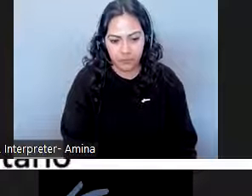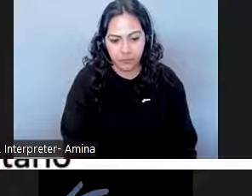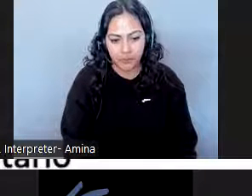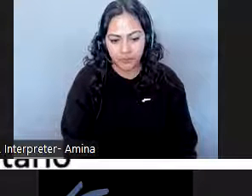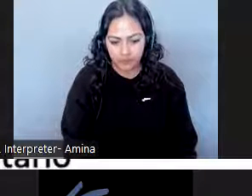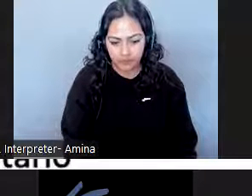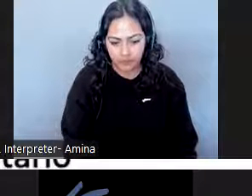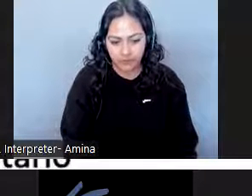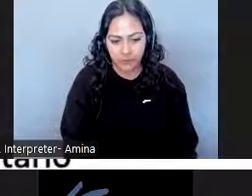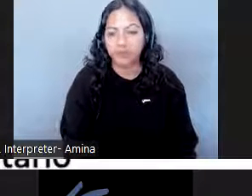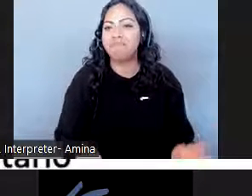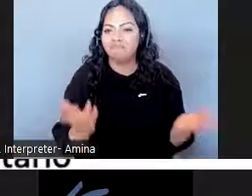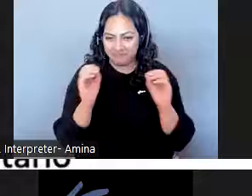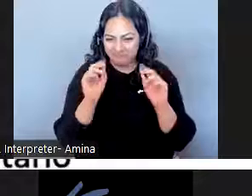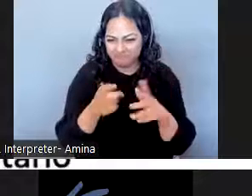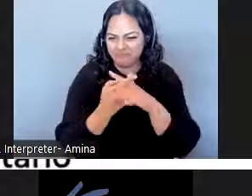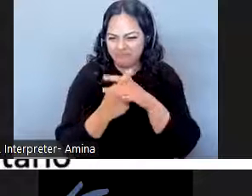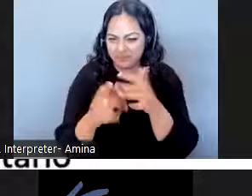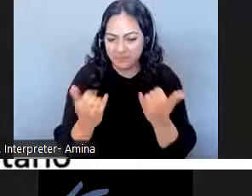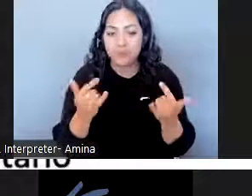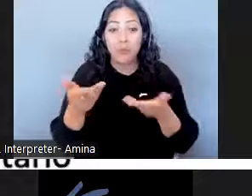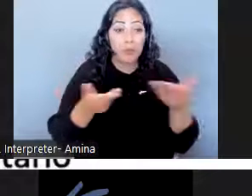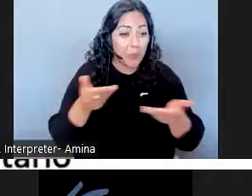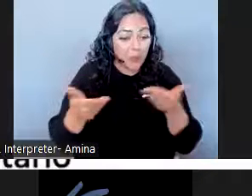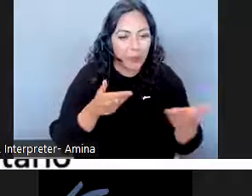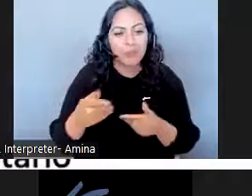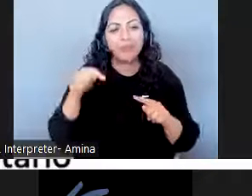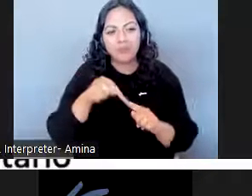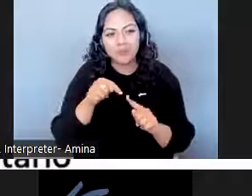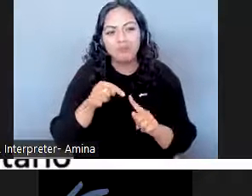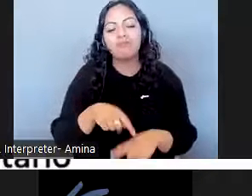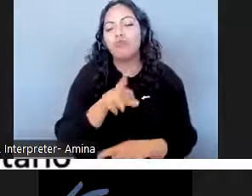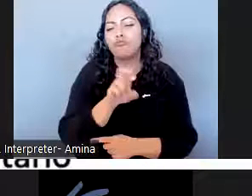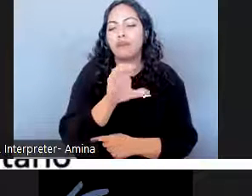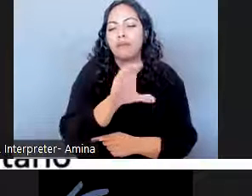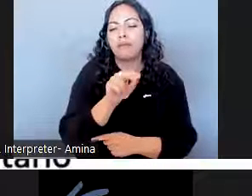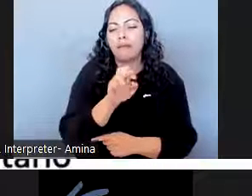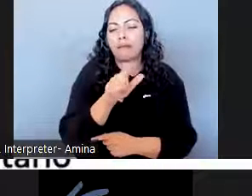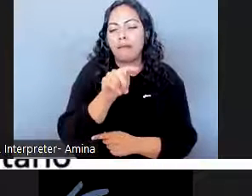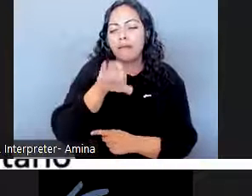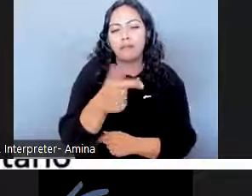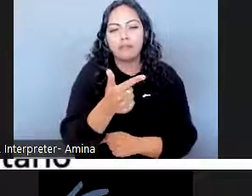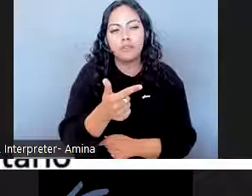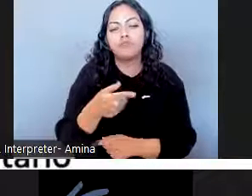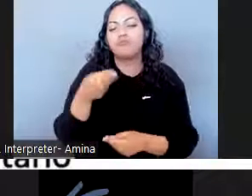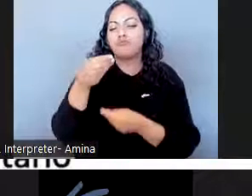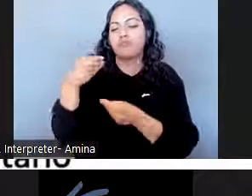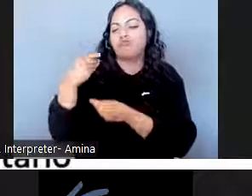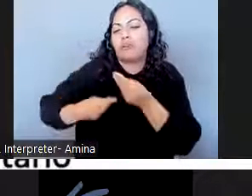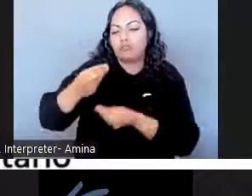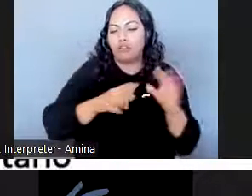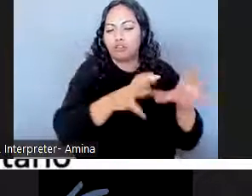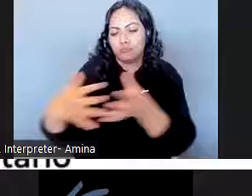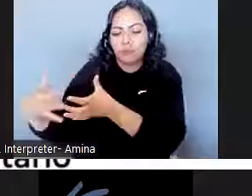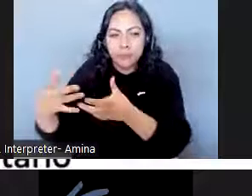Welcome everyone to our webinar today, Reconnecting Generations, Inspirational Ideas from Across Canada. I'm so pleased